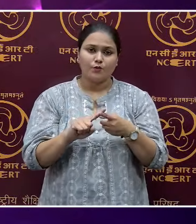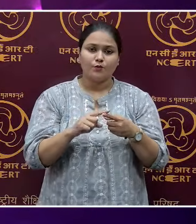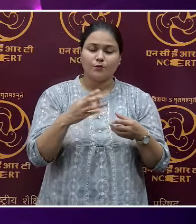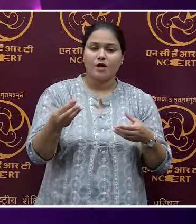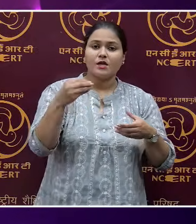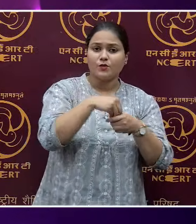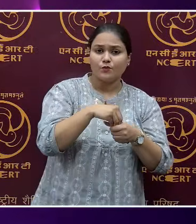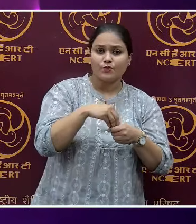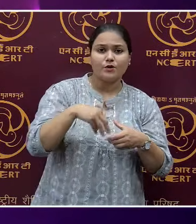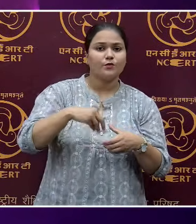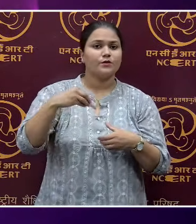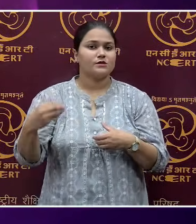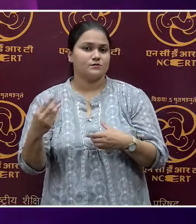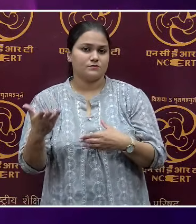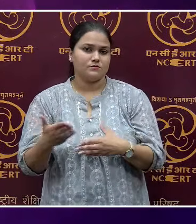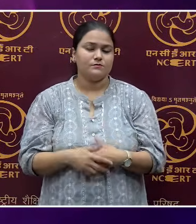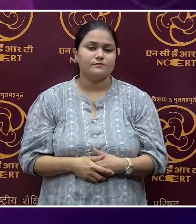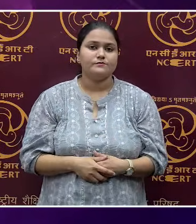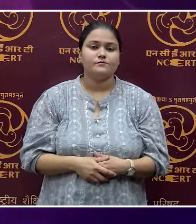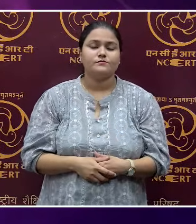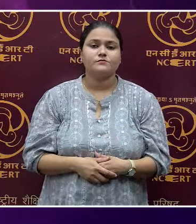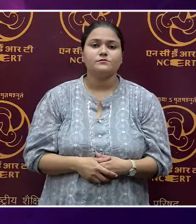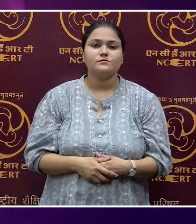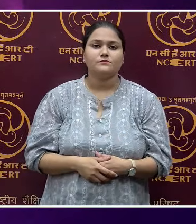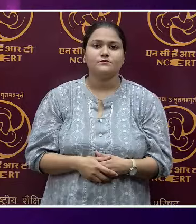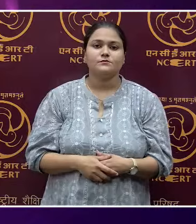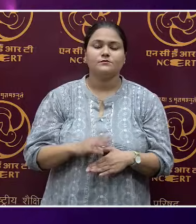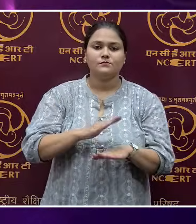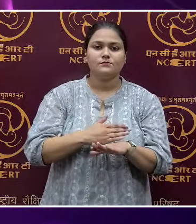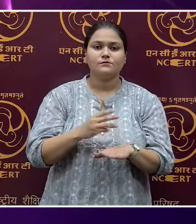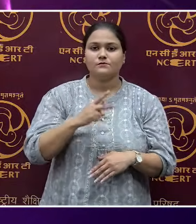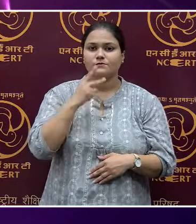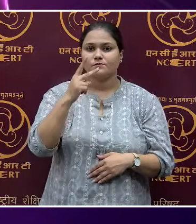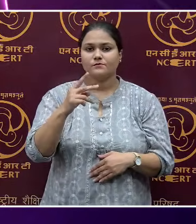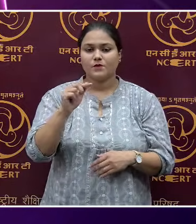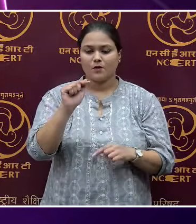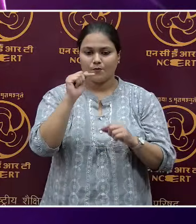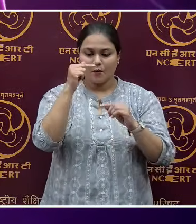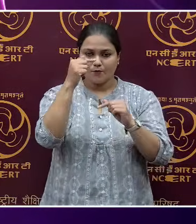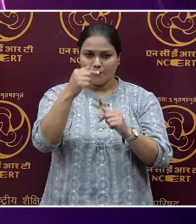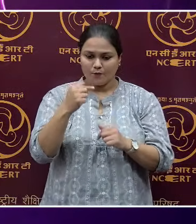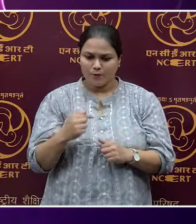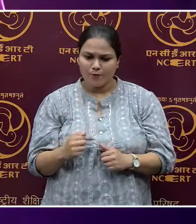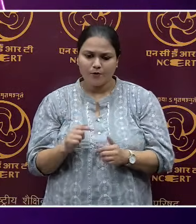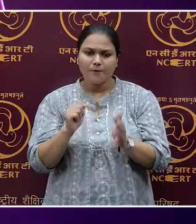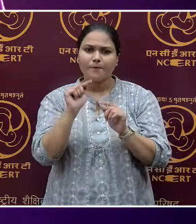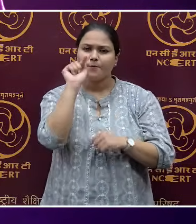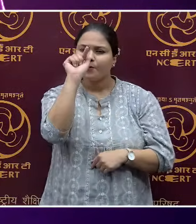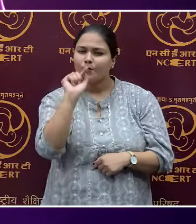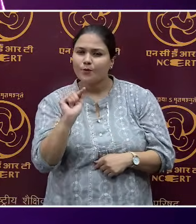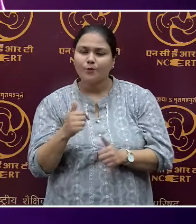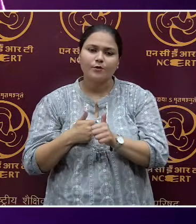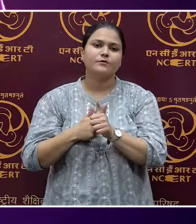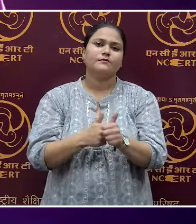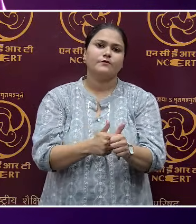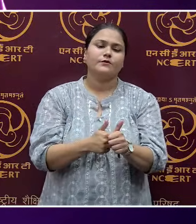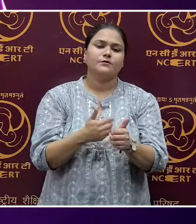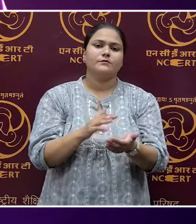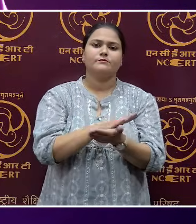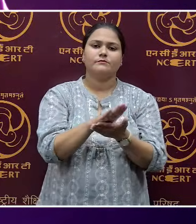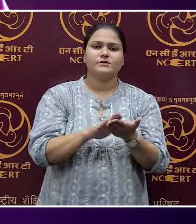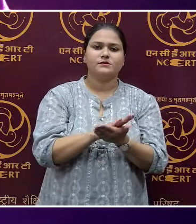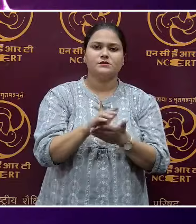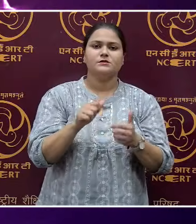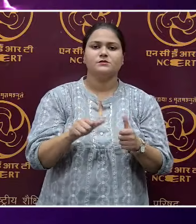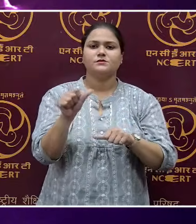Yeah. So after that, you can see the instructions is also there. Yes. So basically, we write a program